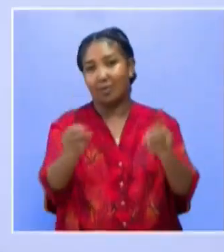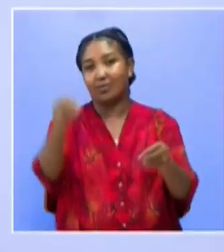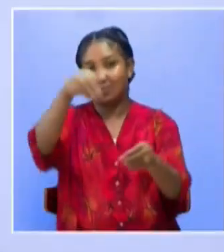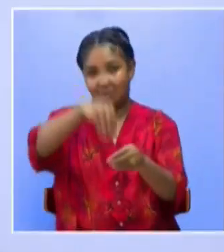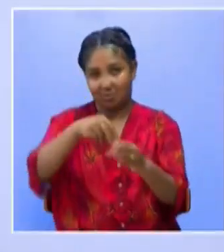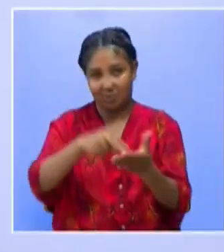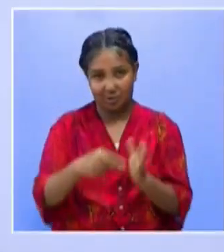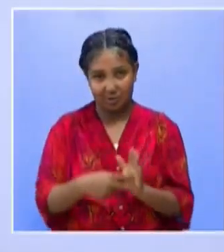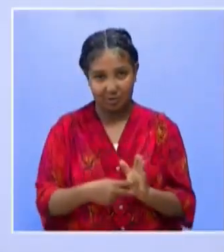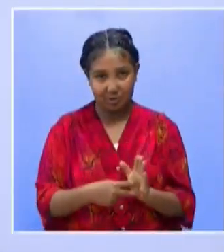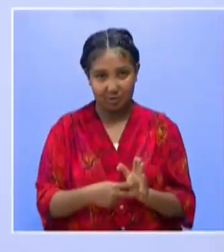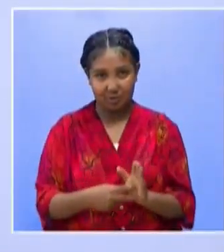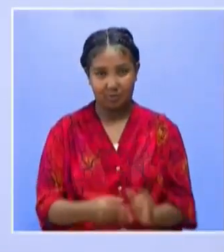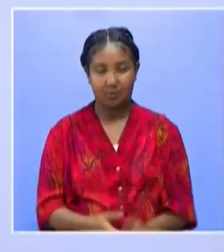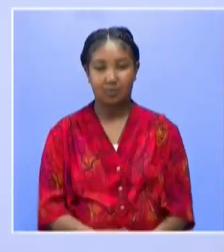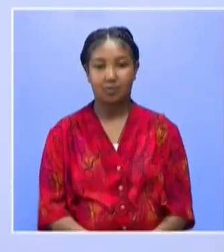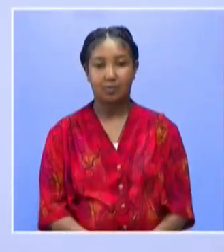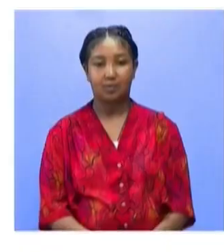it.